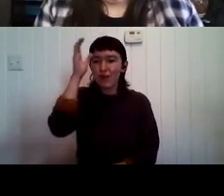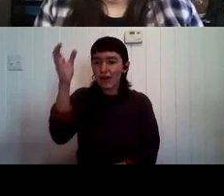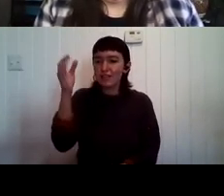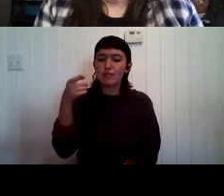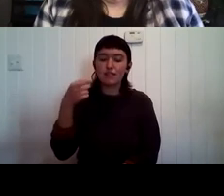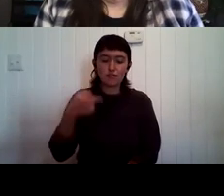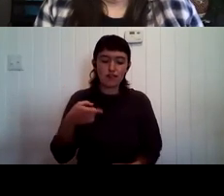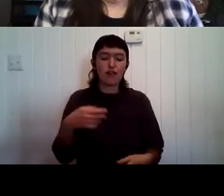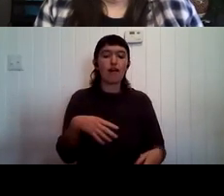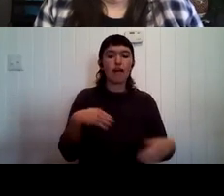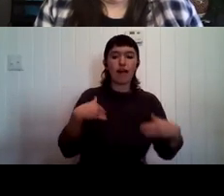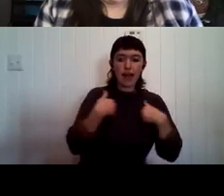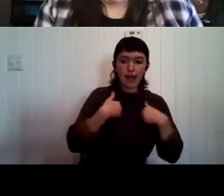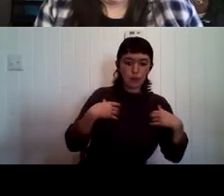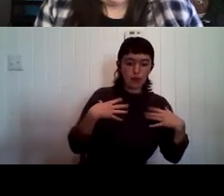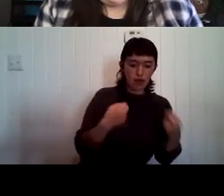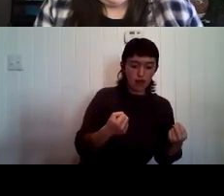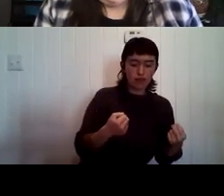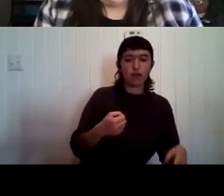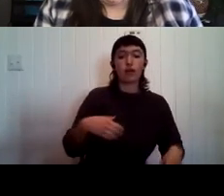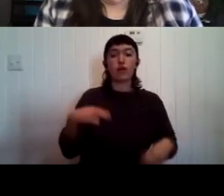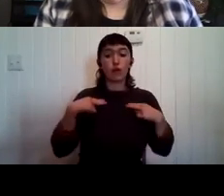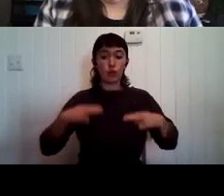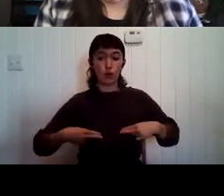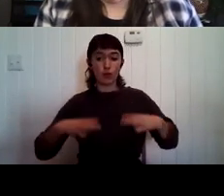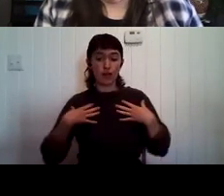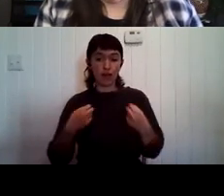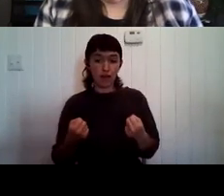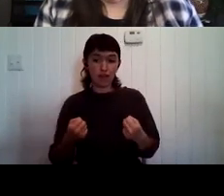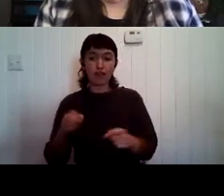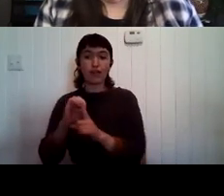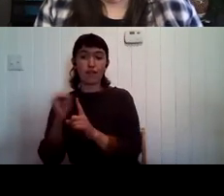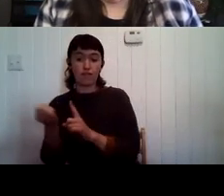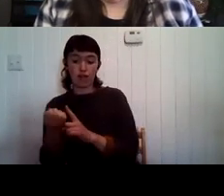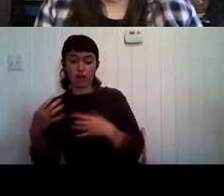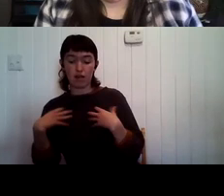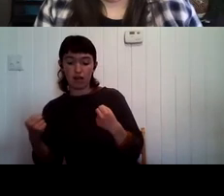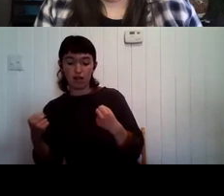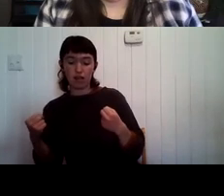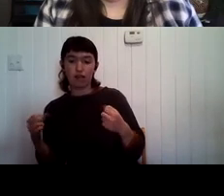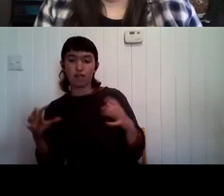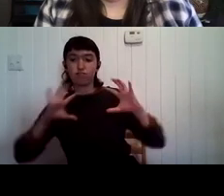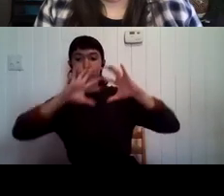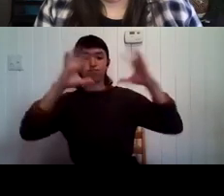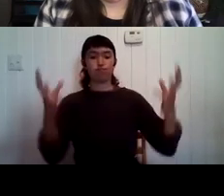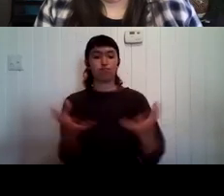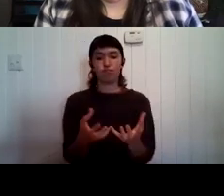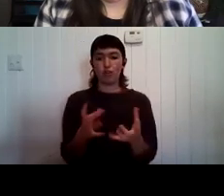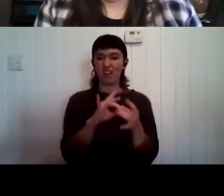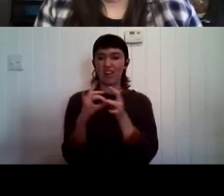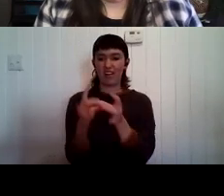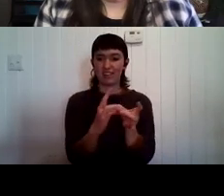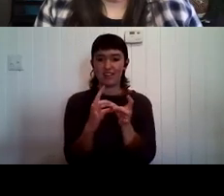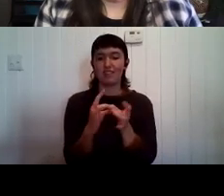between animal health, human health, environmental health. And what do I mean by the environment? I mean